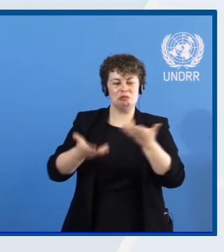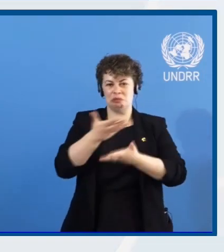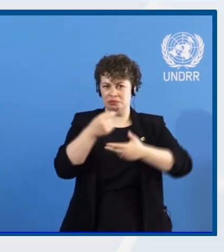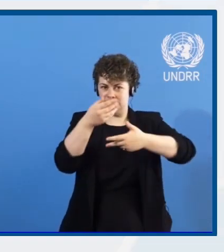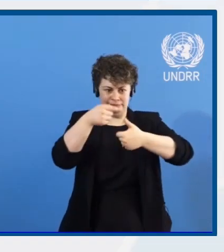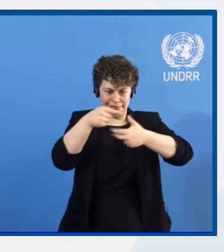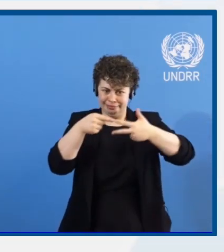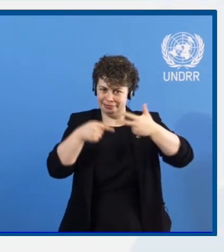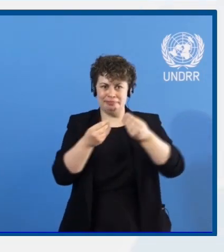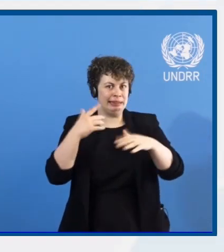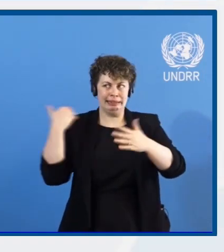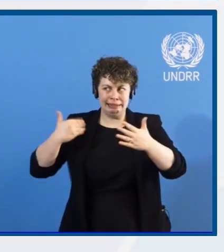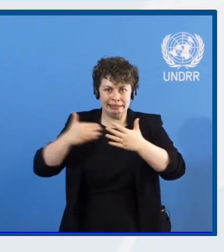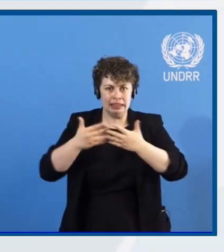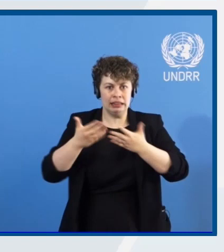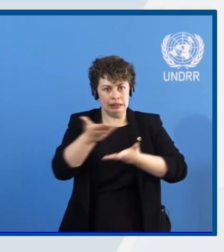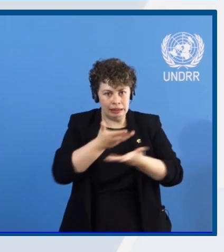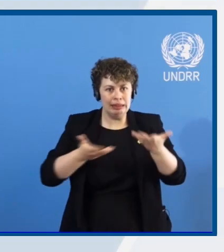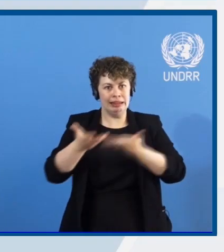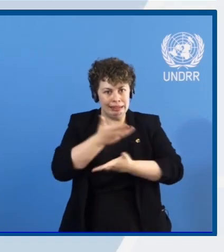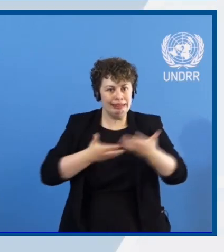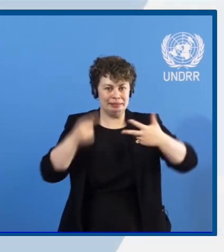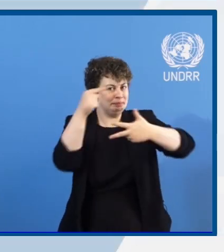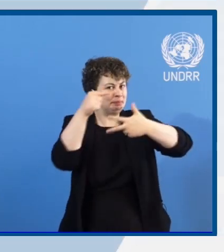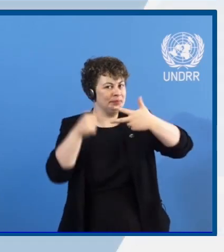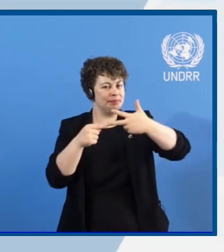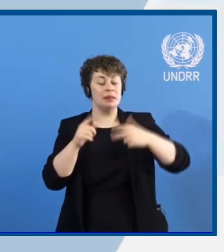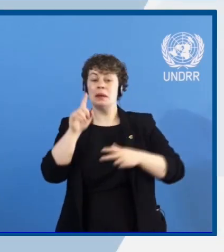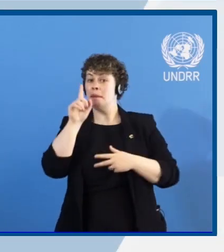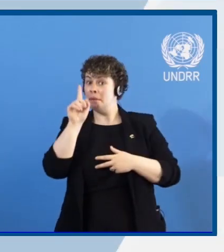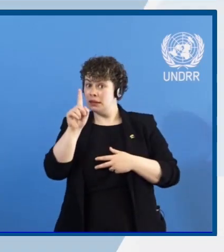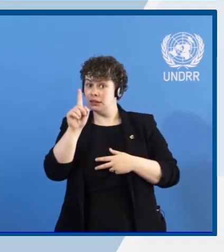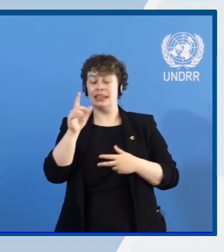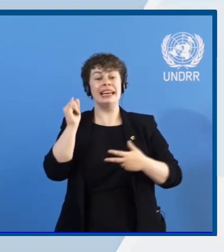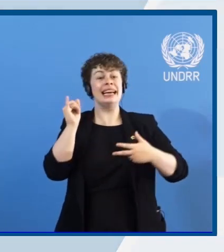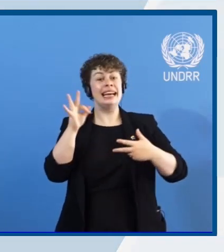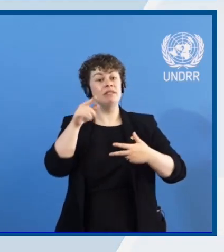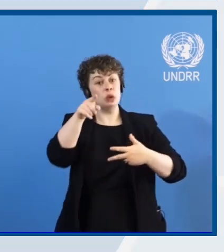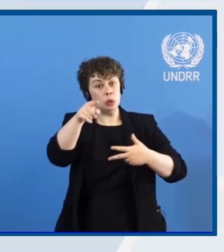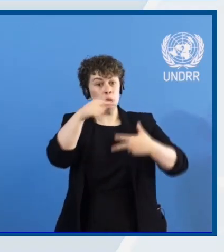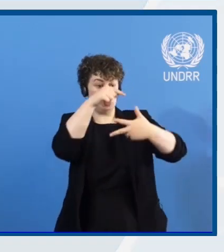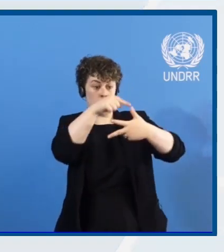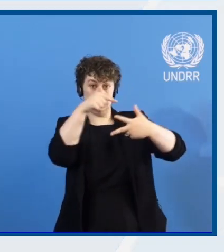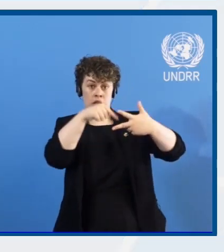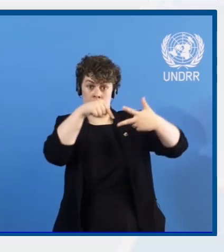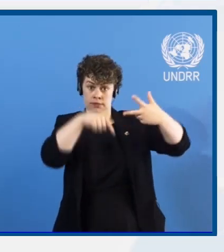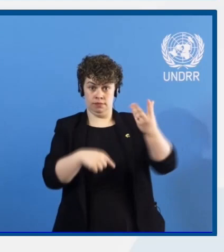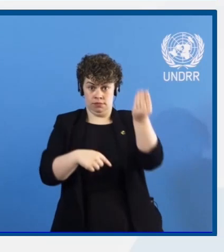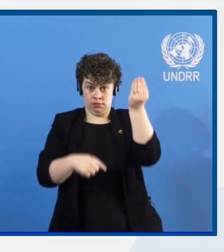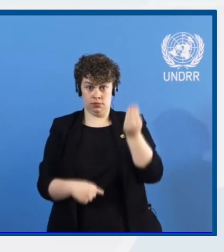you conclude these results together with the previous